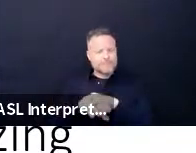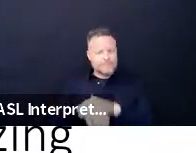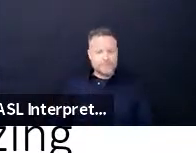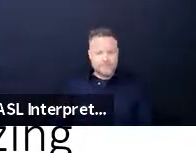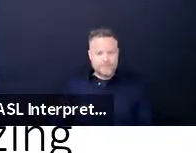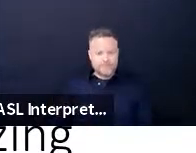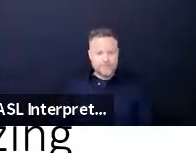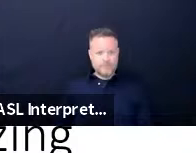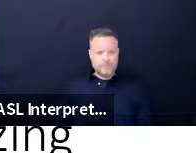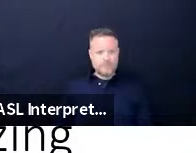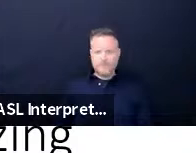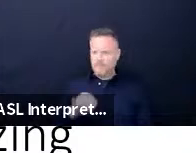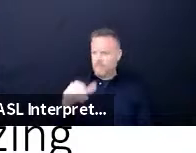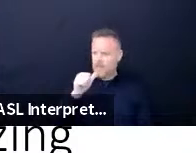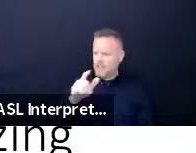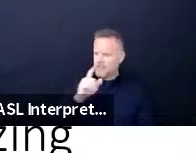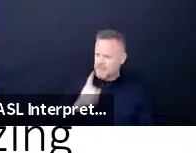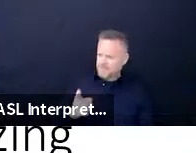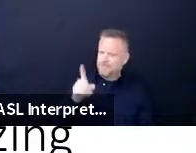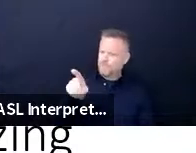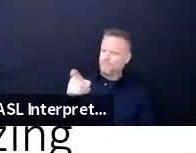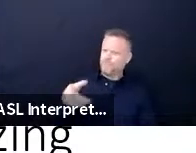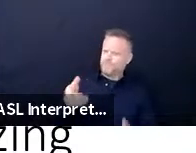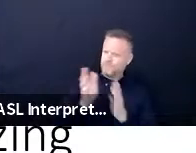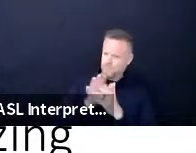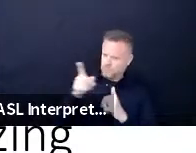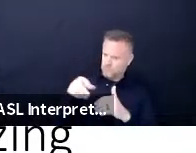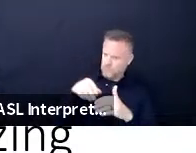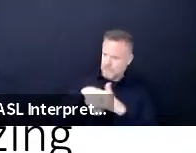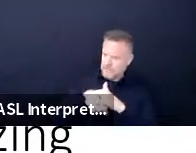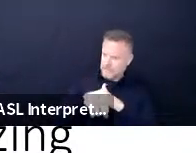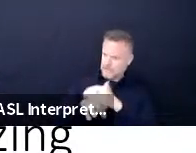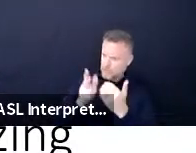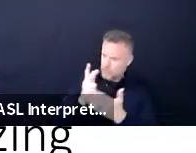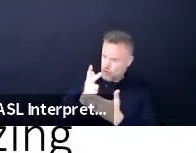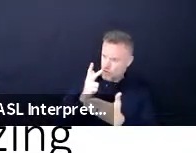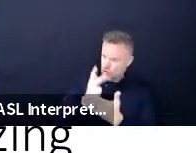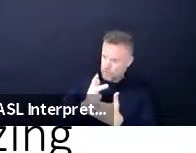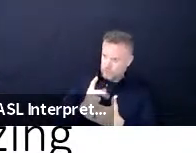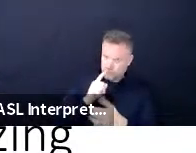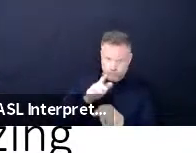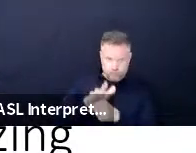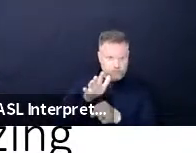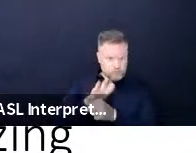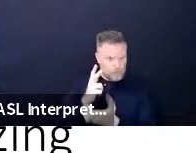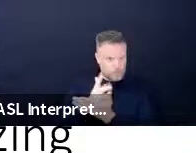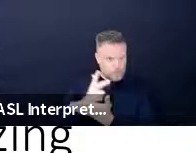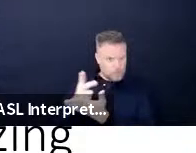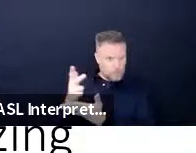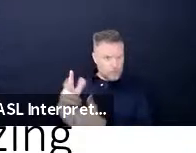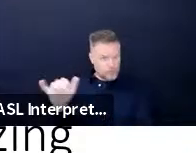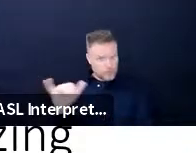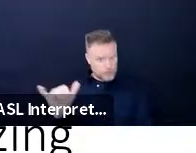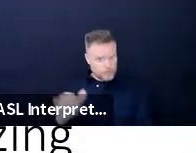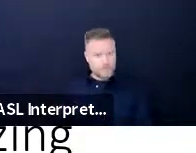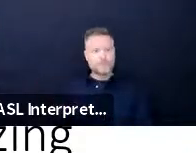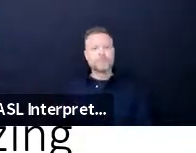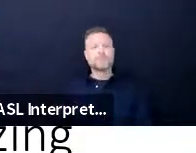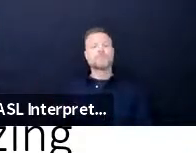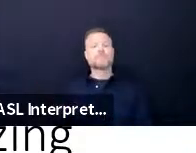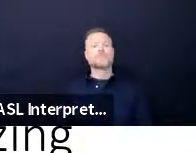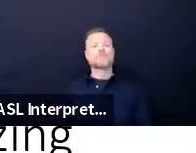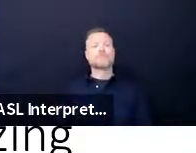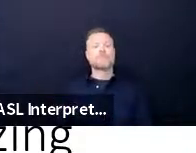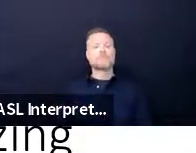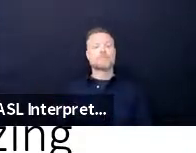ask if there is accessible parking and an accessible route from the bus stop and parking to the accessible entrance. If there